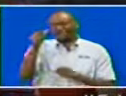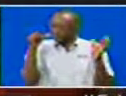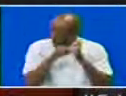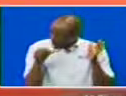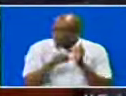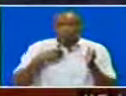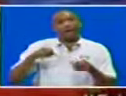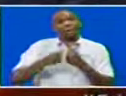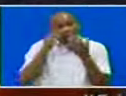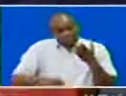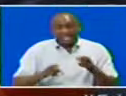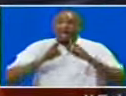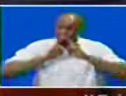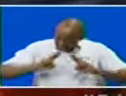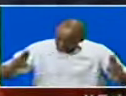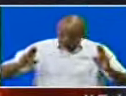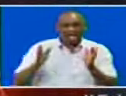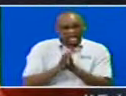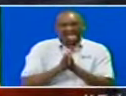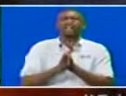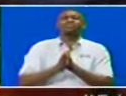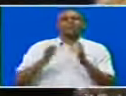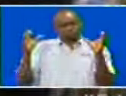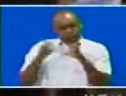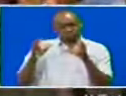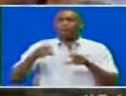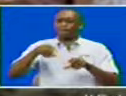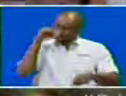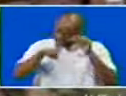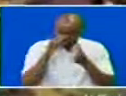of undertaking peaceful and credible party primaries.